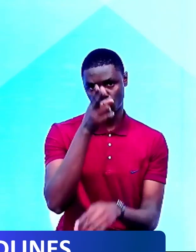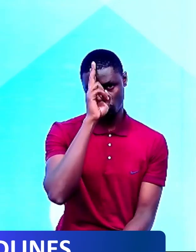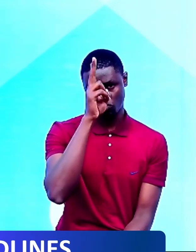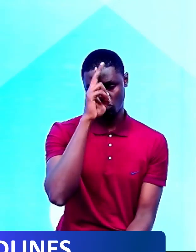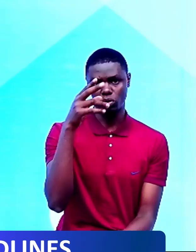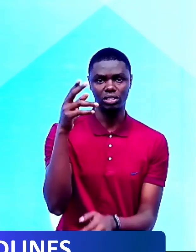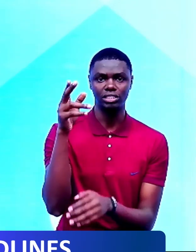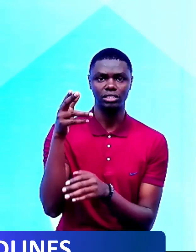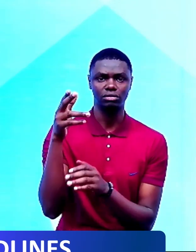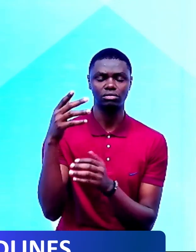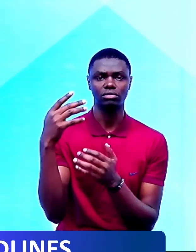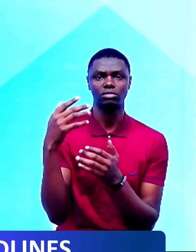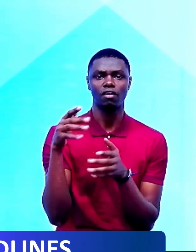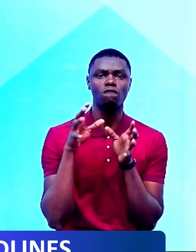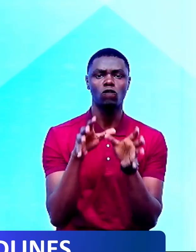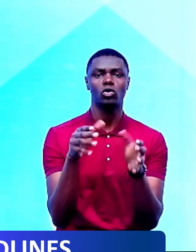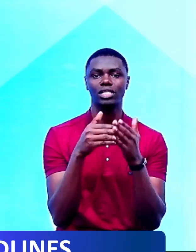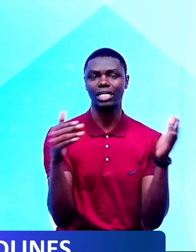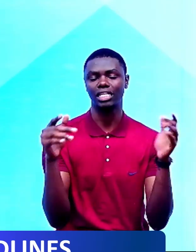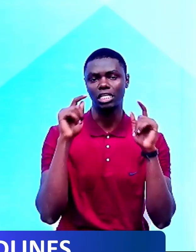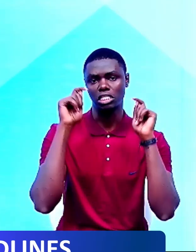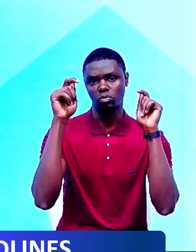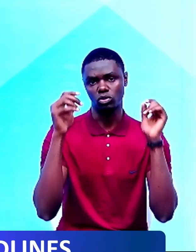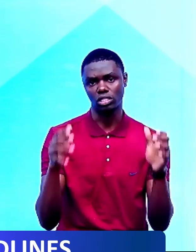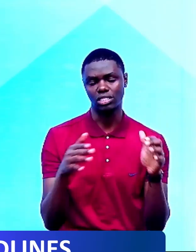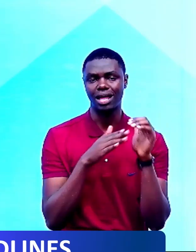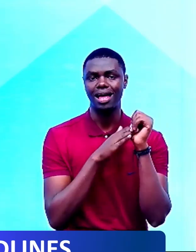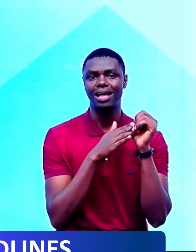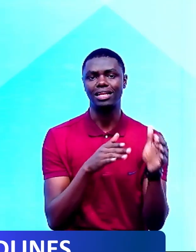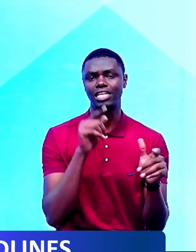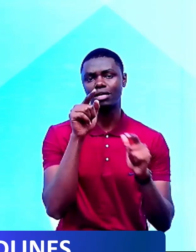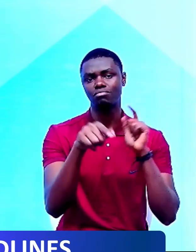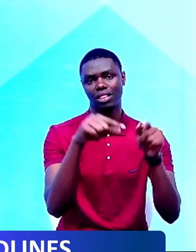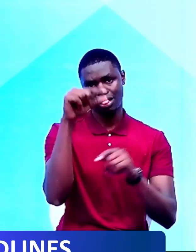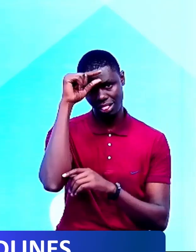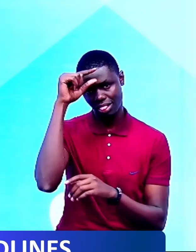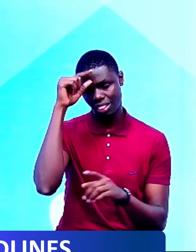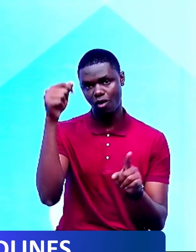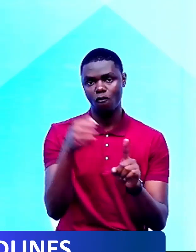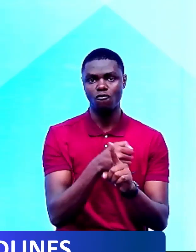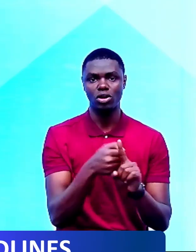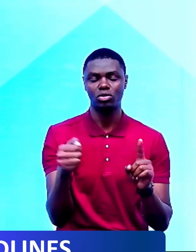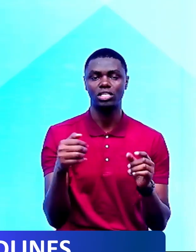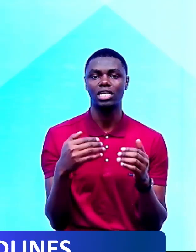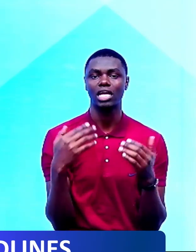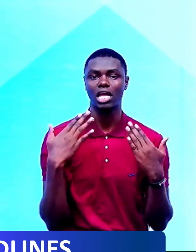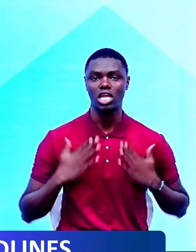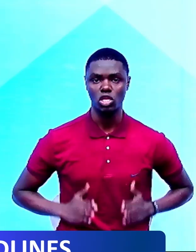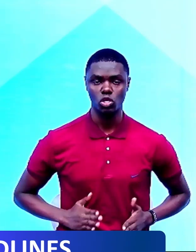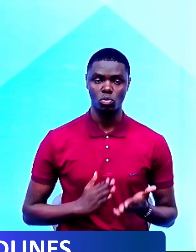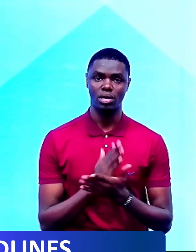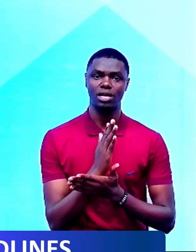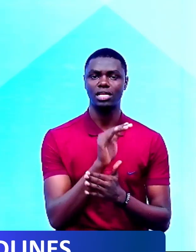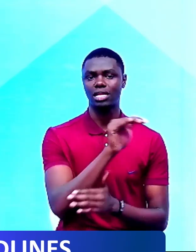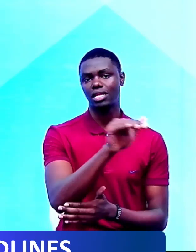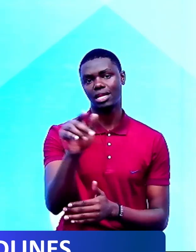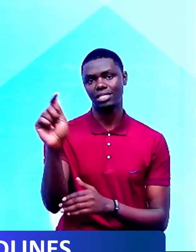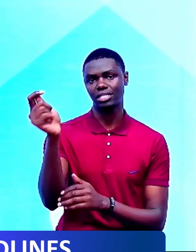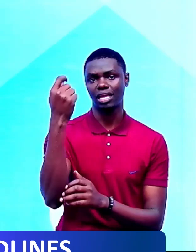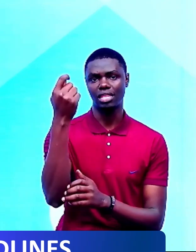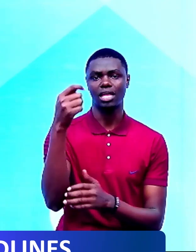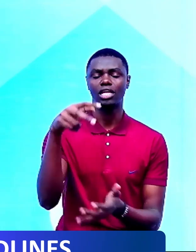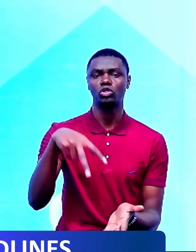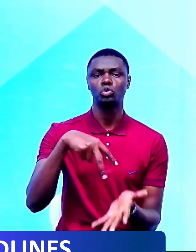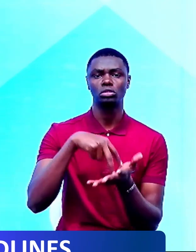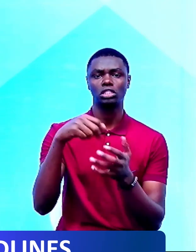force against protesters. The leaders accused the government of violating human rights and called on Kenyans to